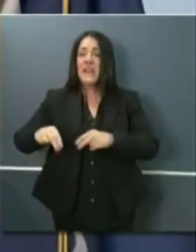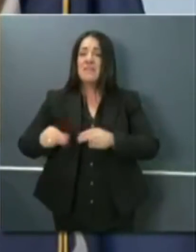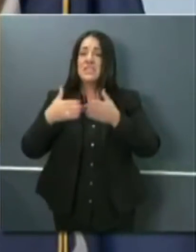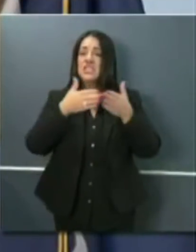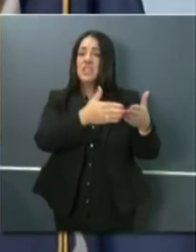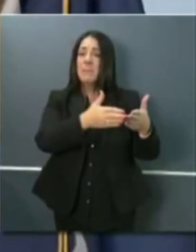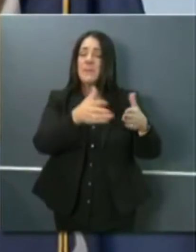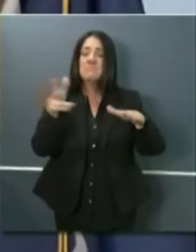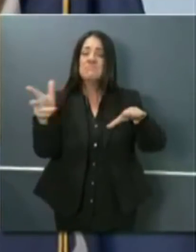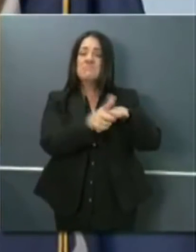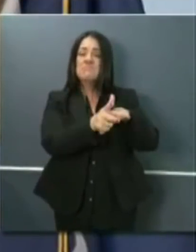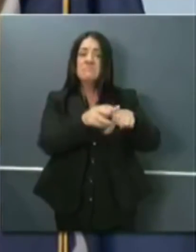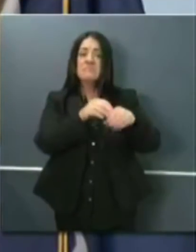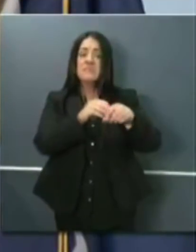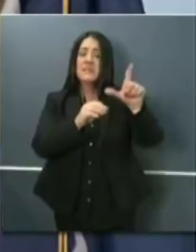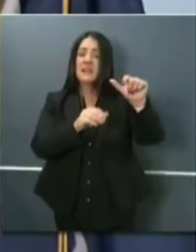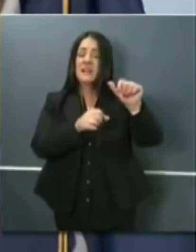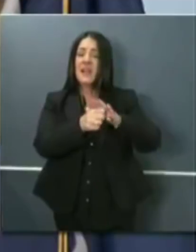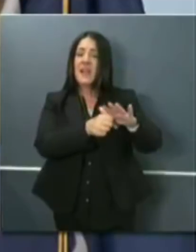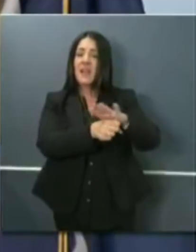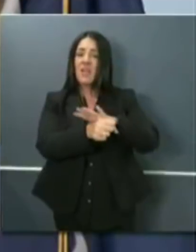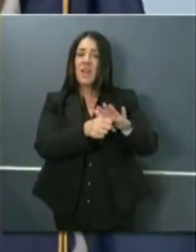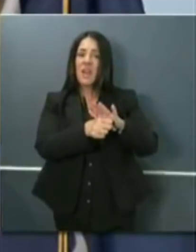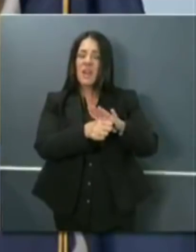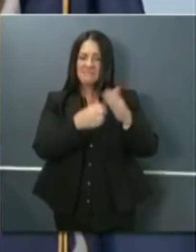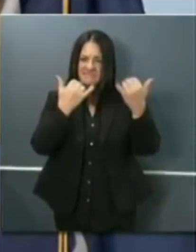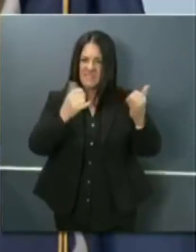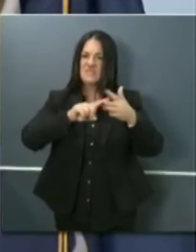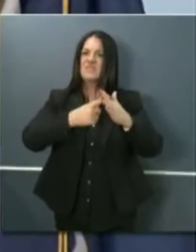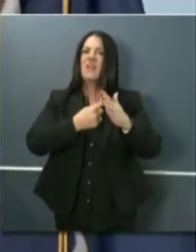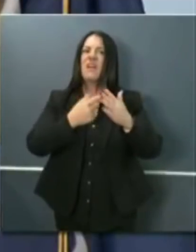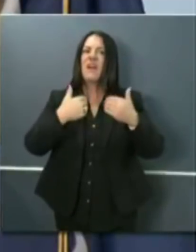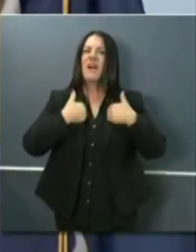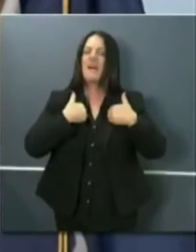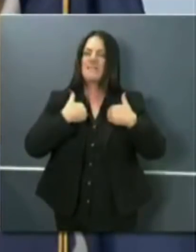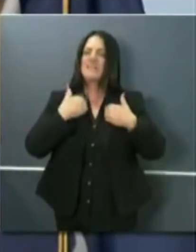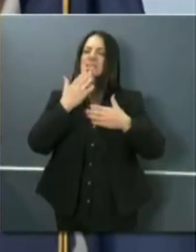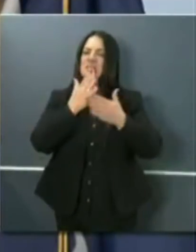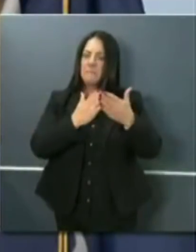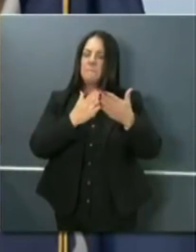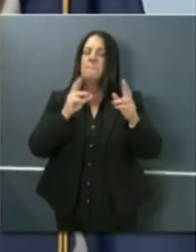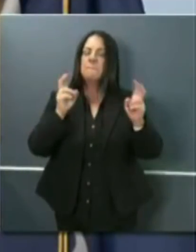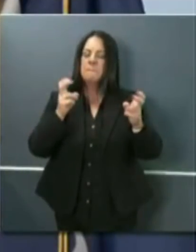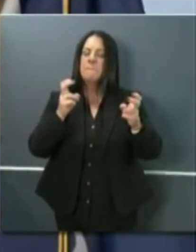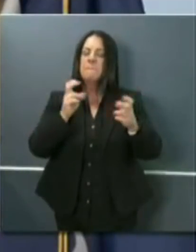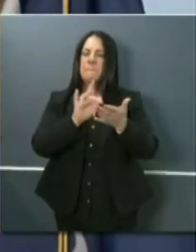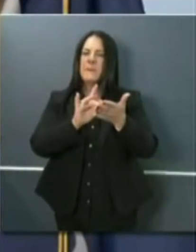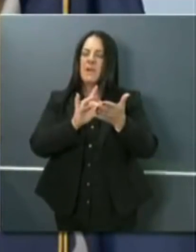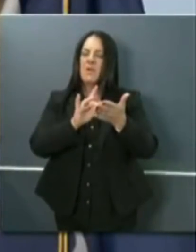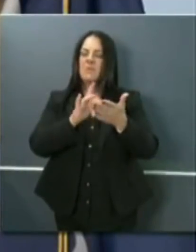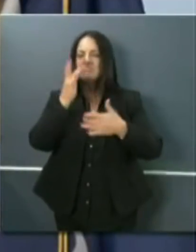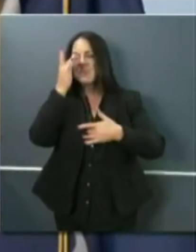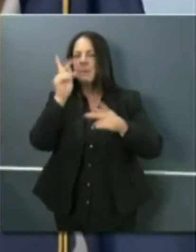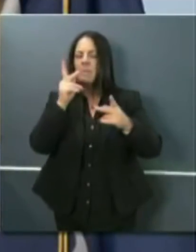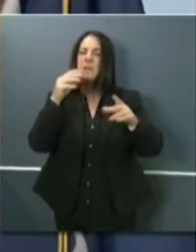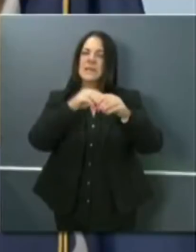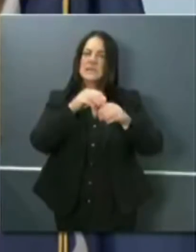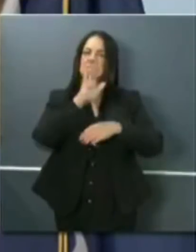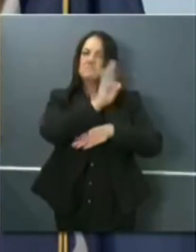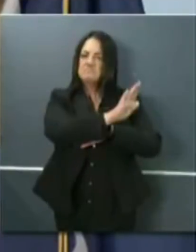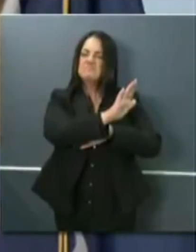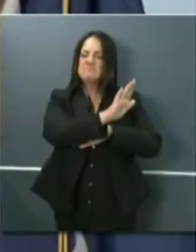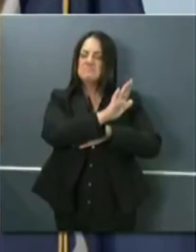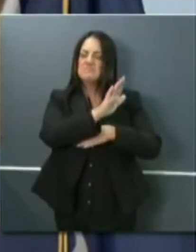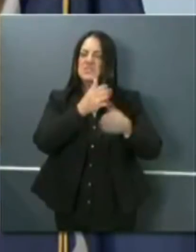patients just yesterday in Los Angeles, to the 2,000 rooms that will be surging from the support